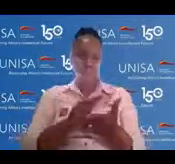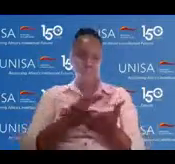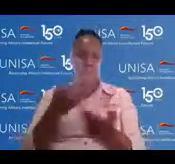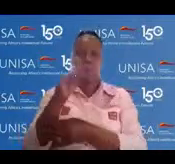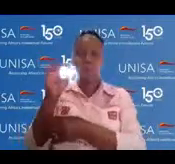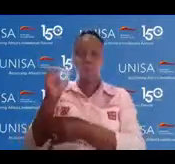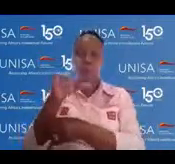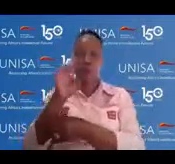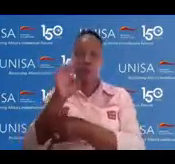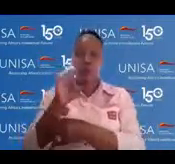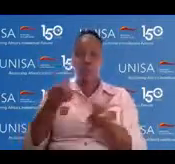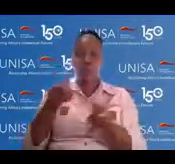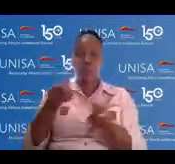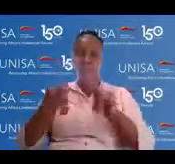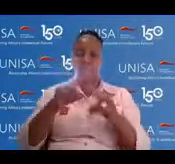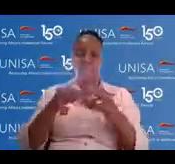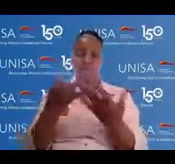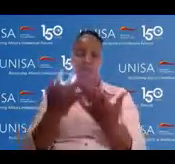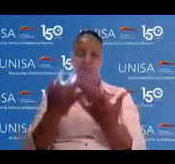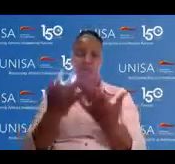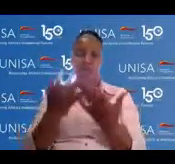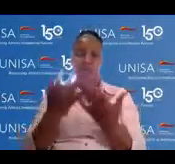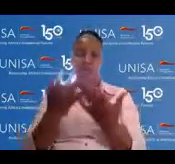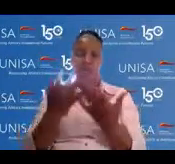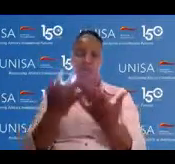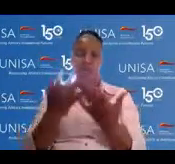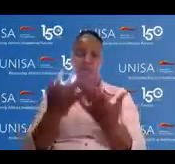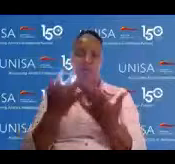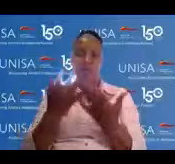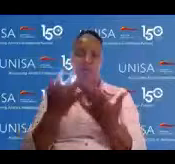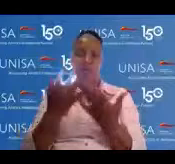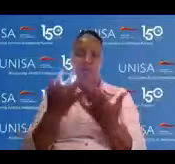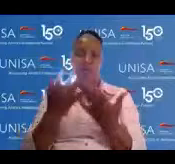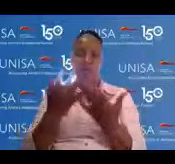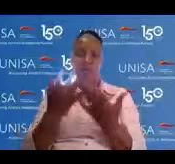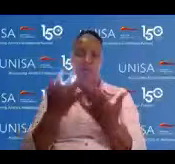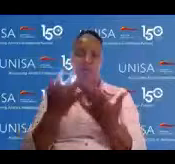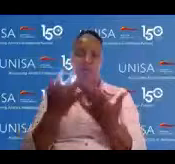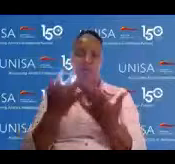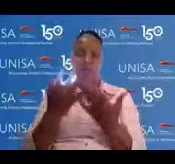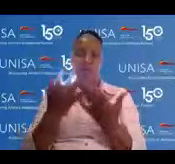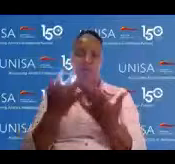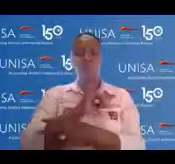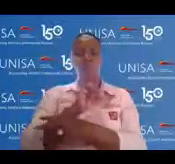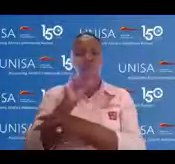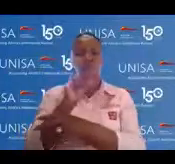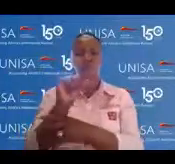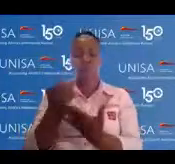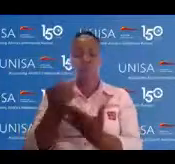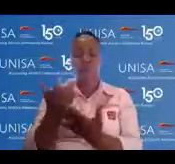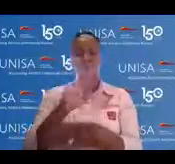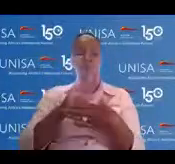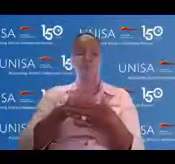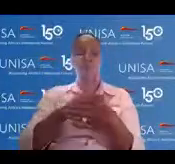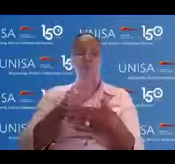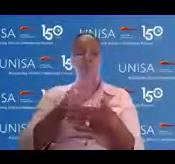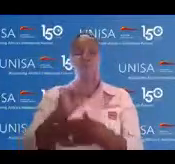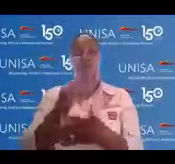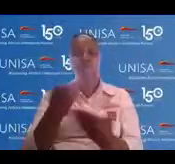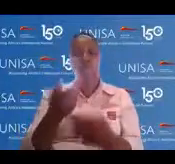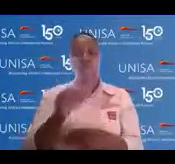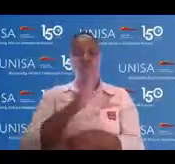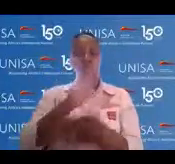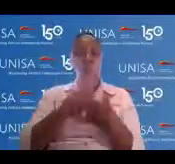got Iris Proctoring. So why is that one so little? Now, the reason for that is because it's the College of